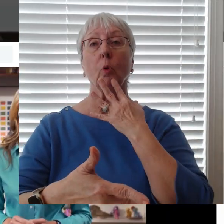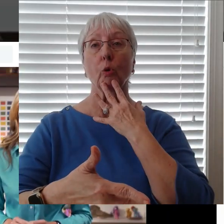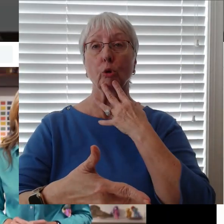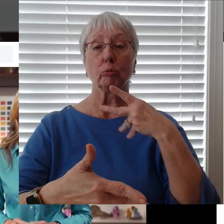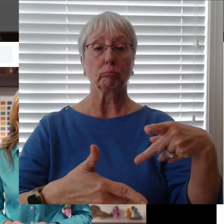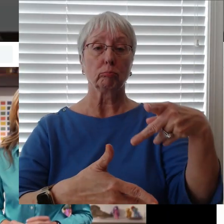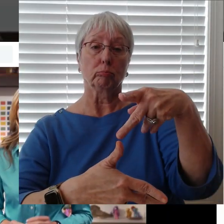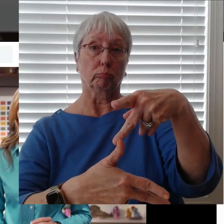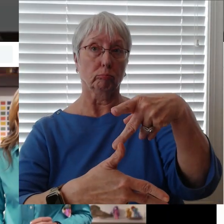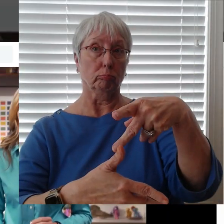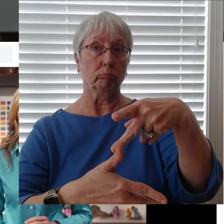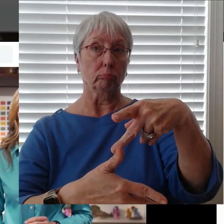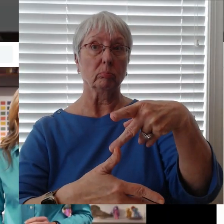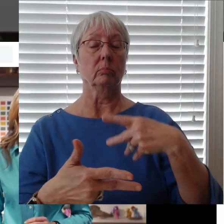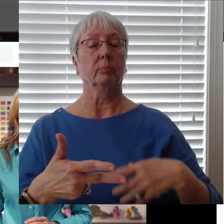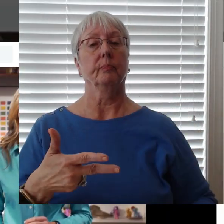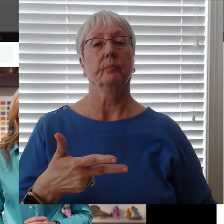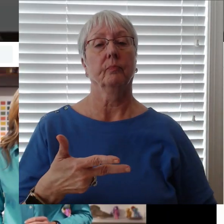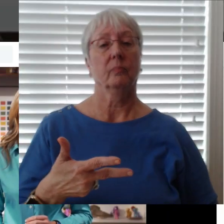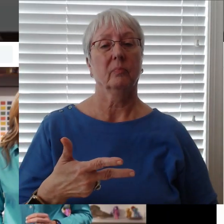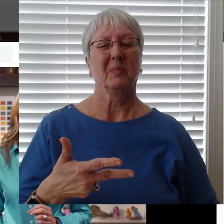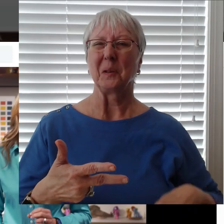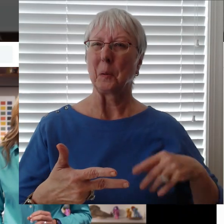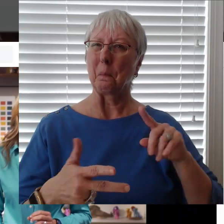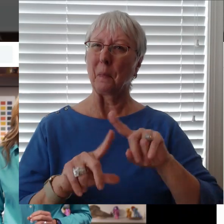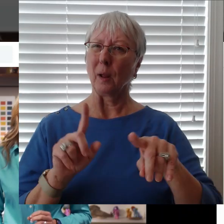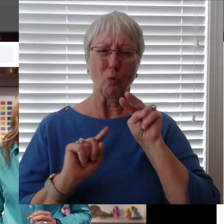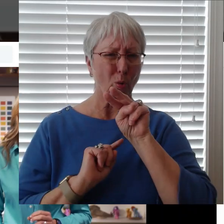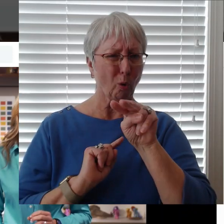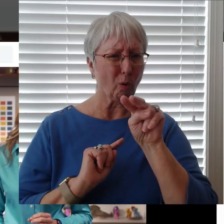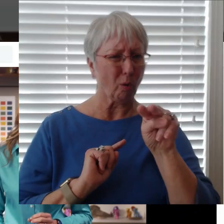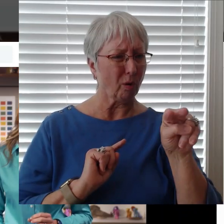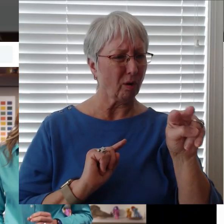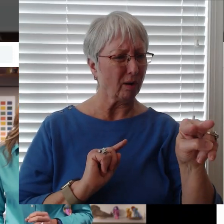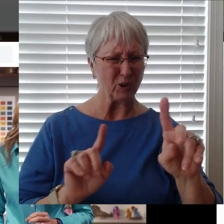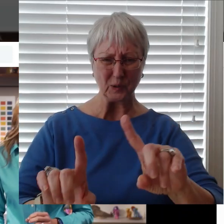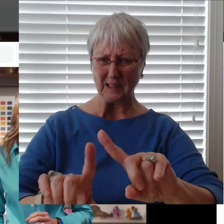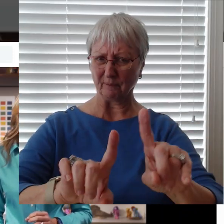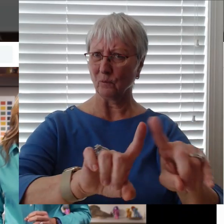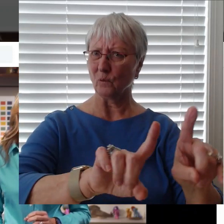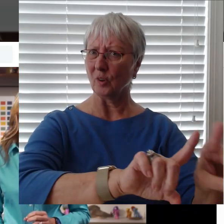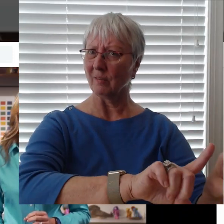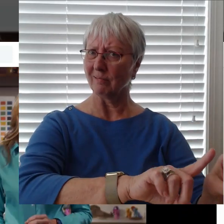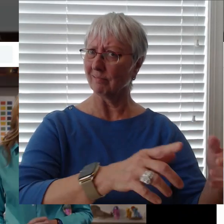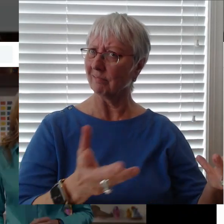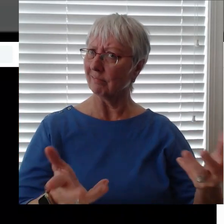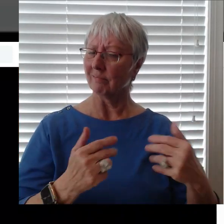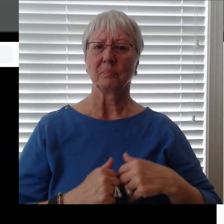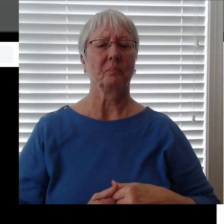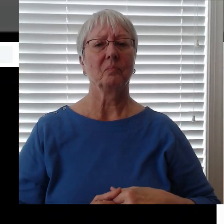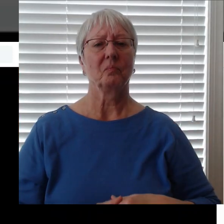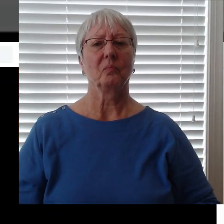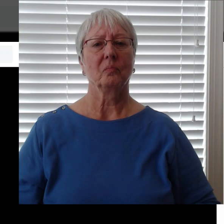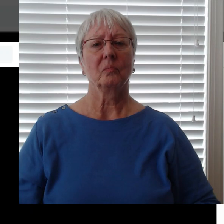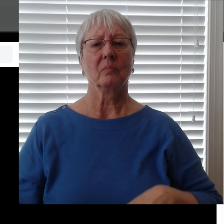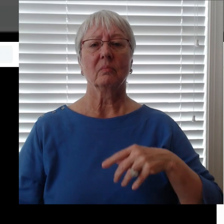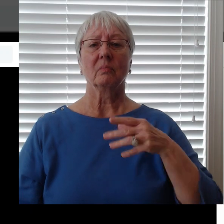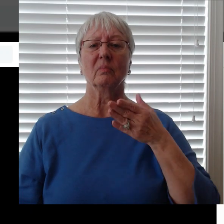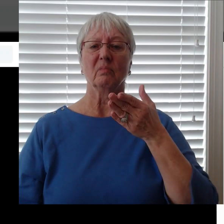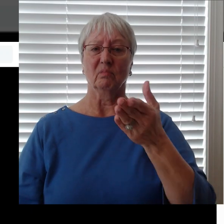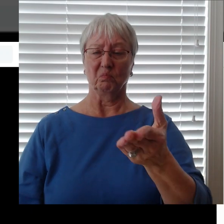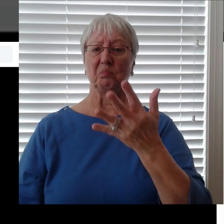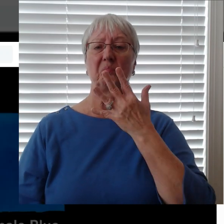would fall into the primary category, but are very different one from the other. Let's take ultramarine